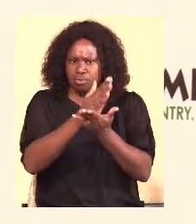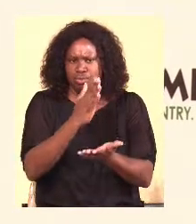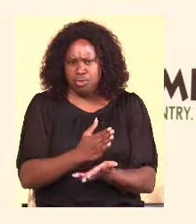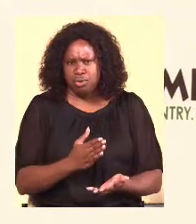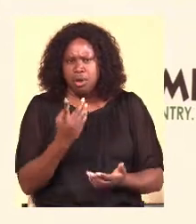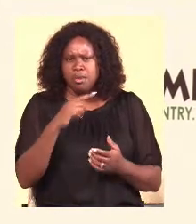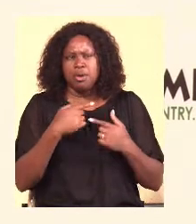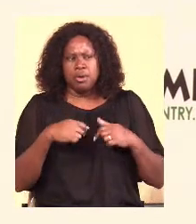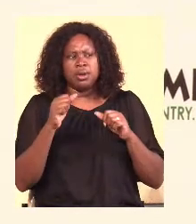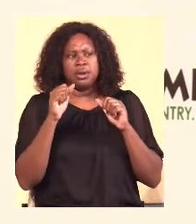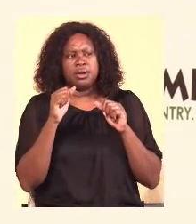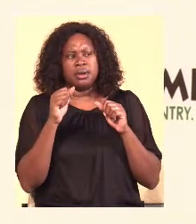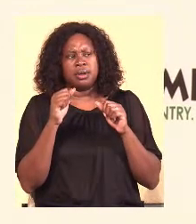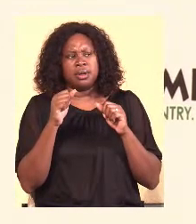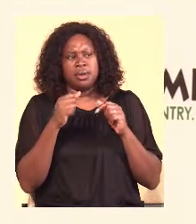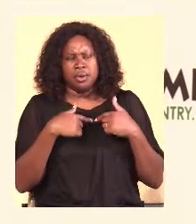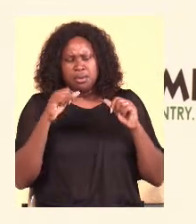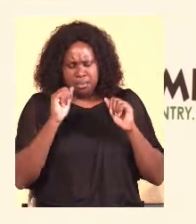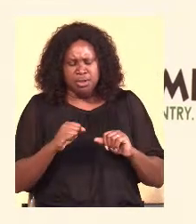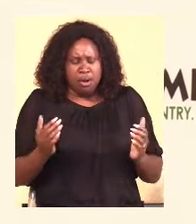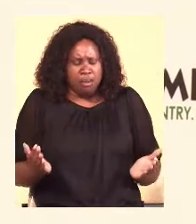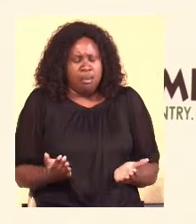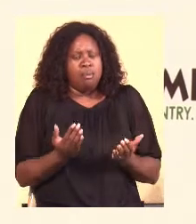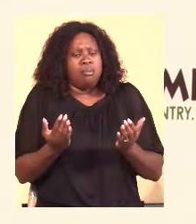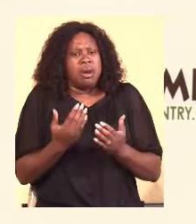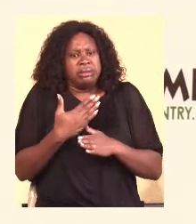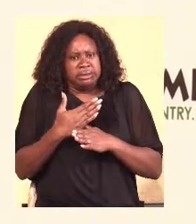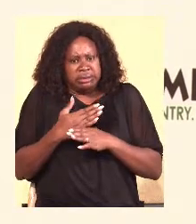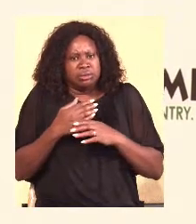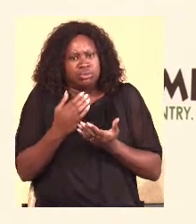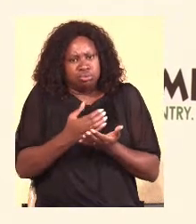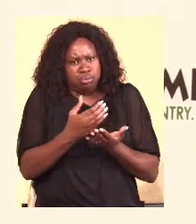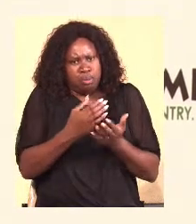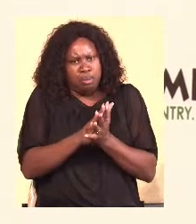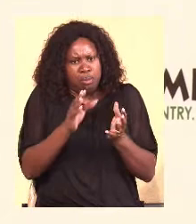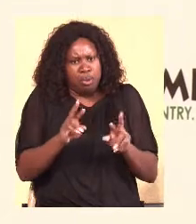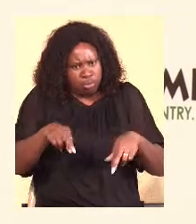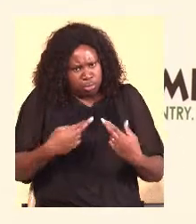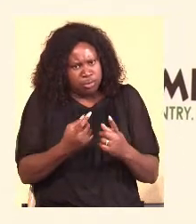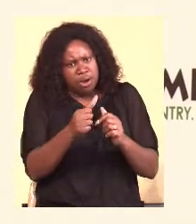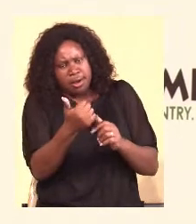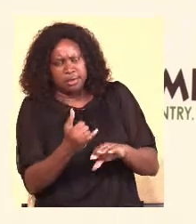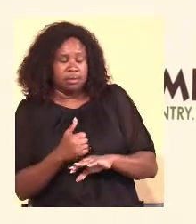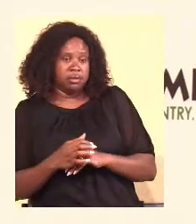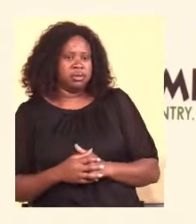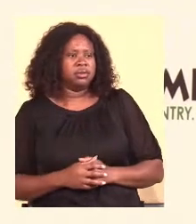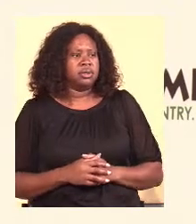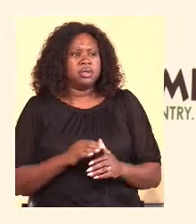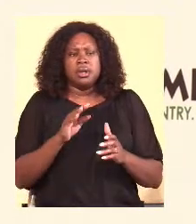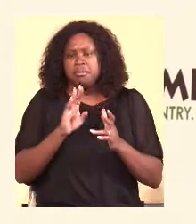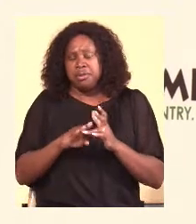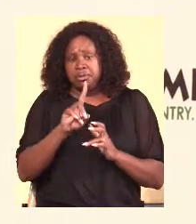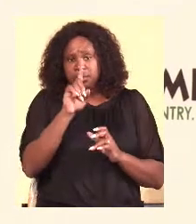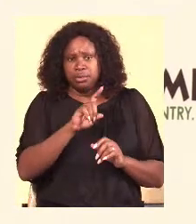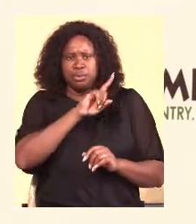but we have to mobilize our efforts to attract more resources from elsewhere. On the question of why